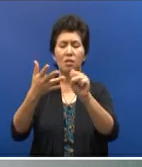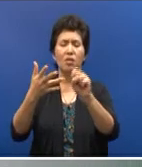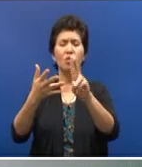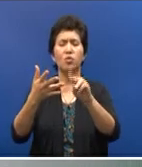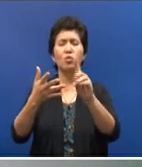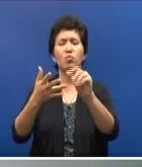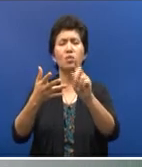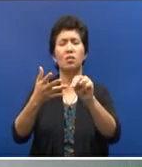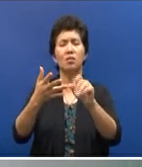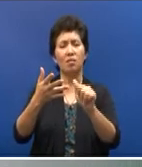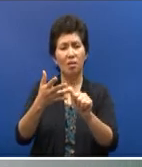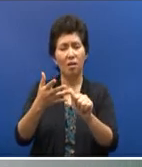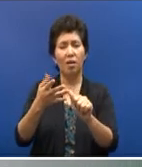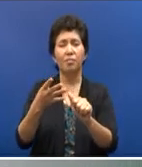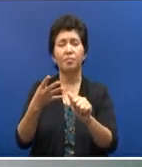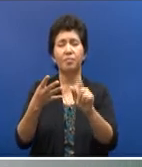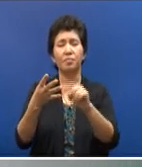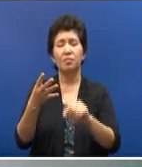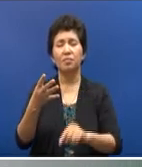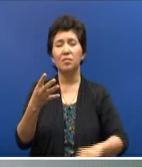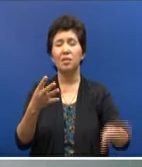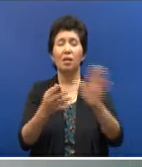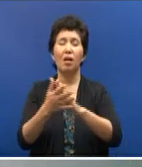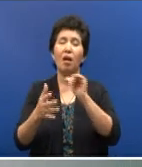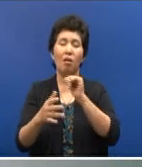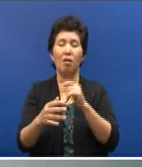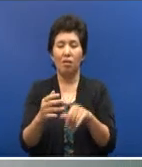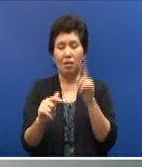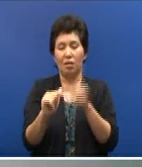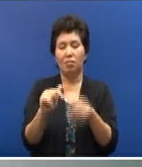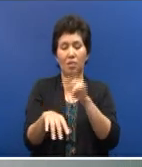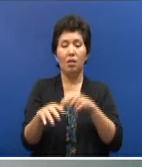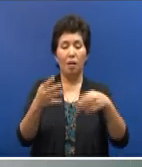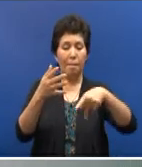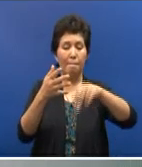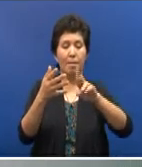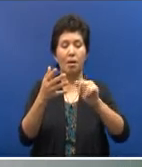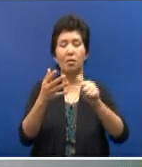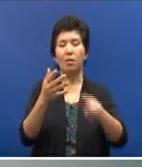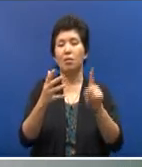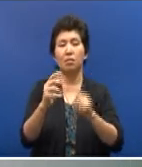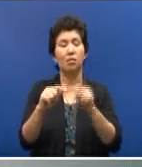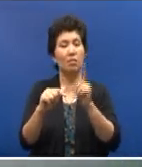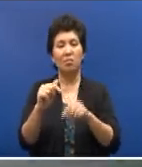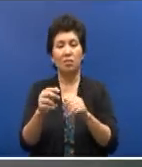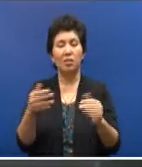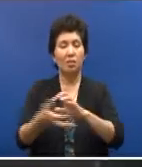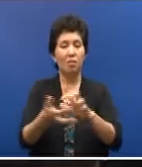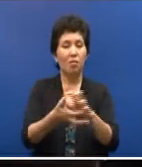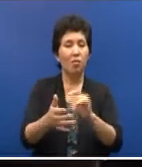even the untouchable group just now, okay, the Harijan, okay, really does have